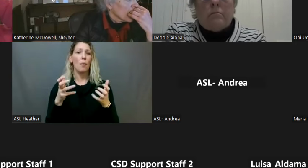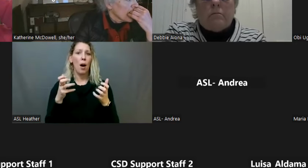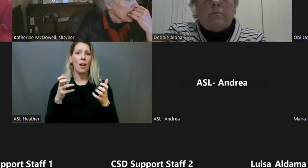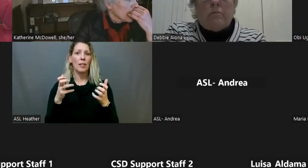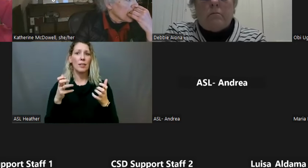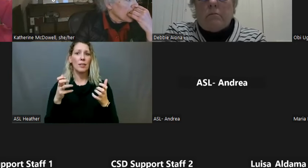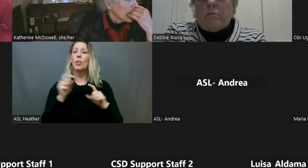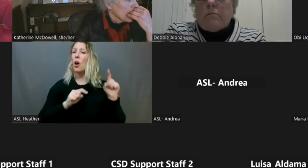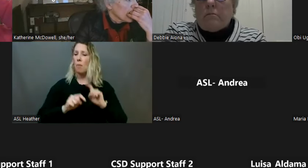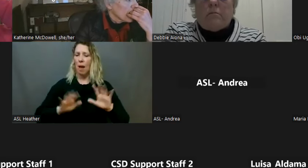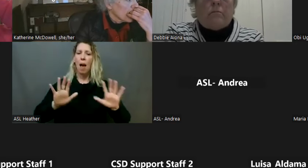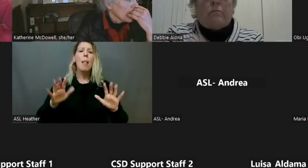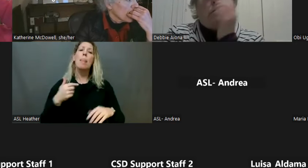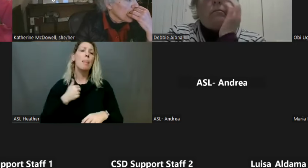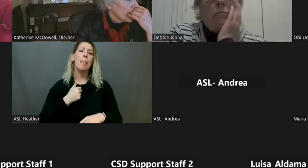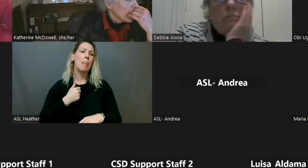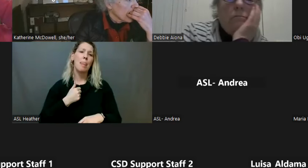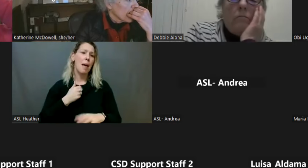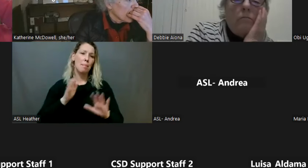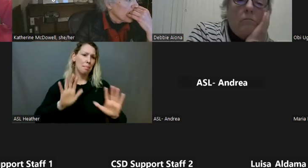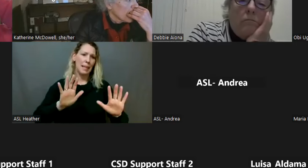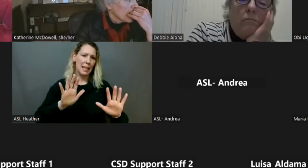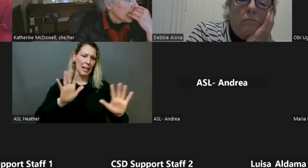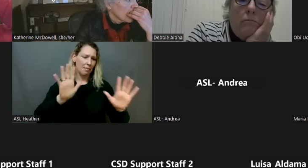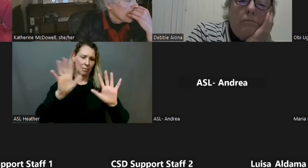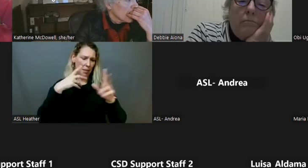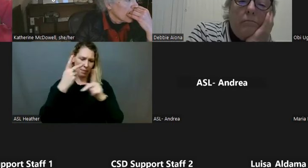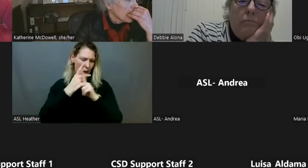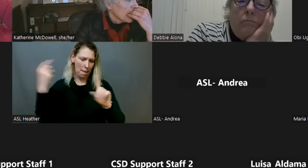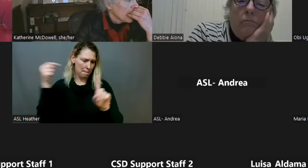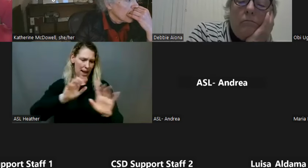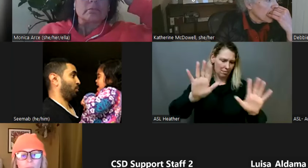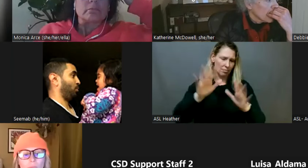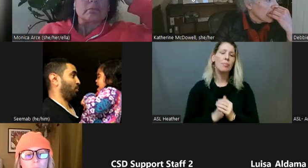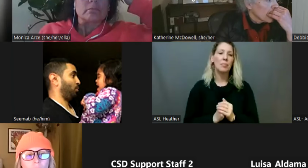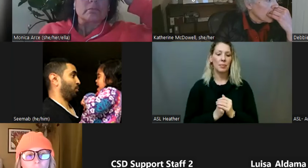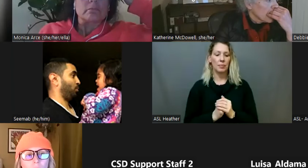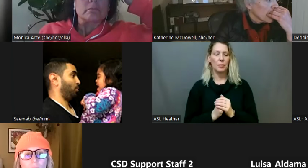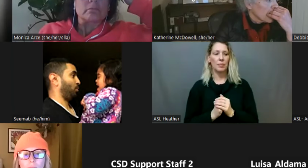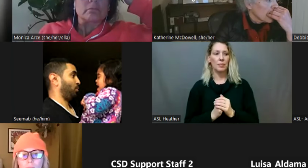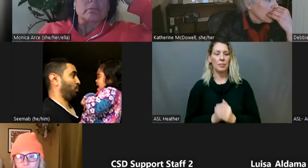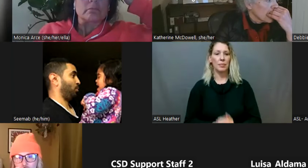and let me just come back to you. Let me get my system together, okay? Okay.